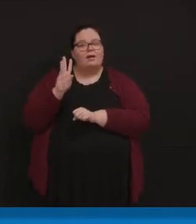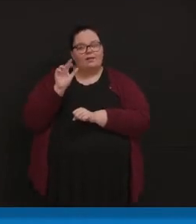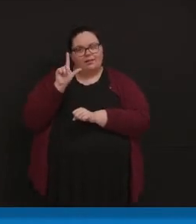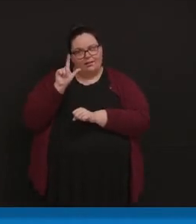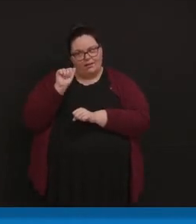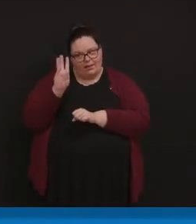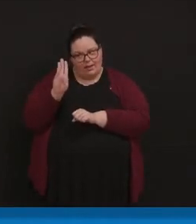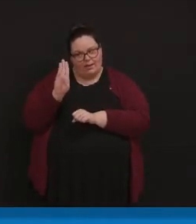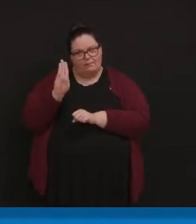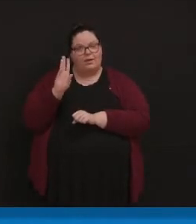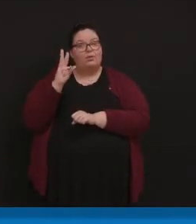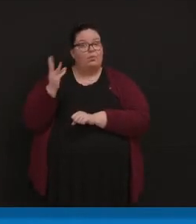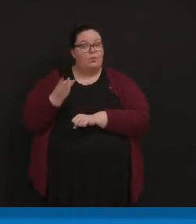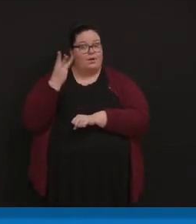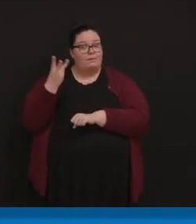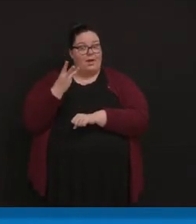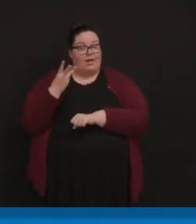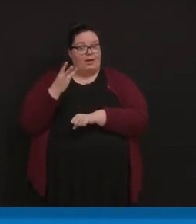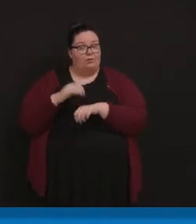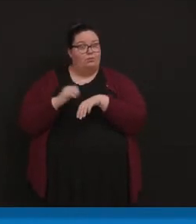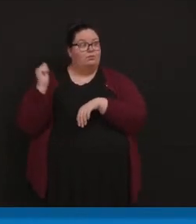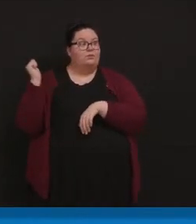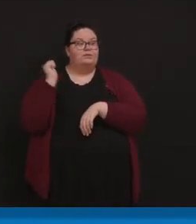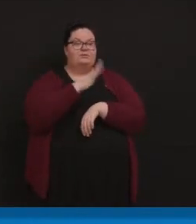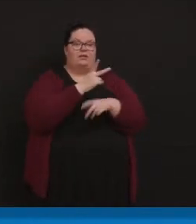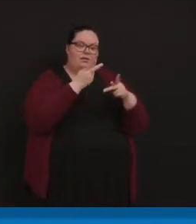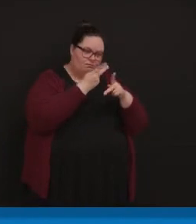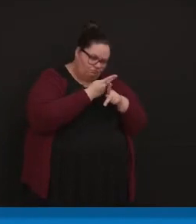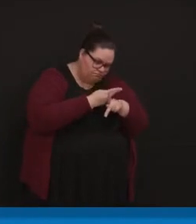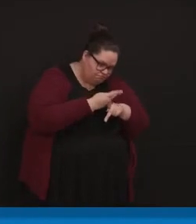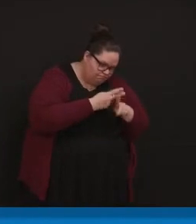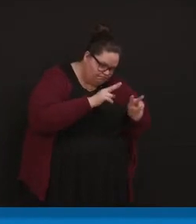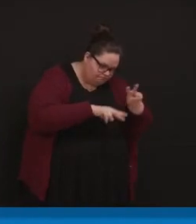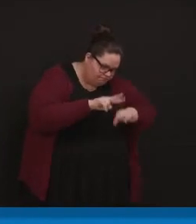Winnipeg to help us do that